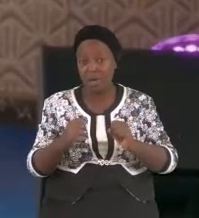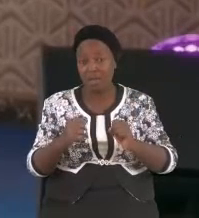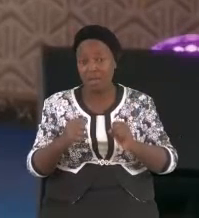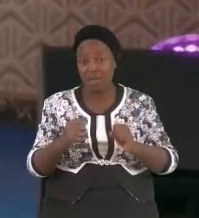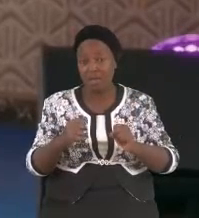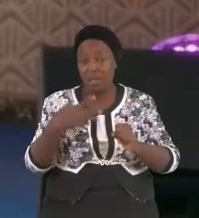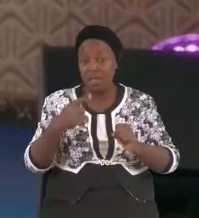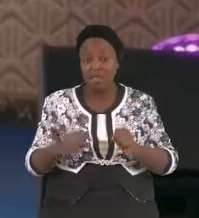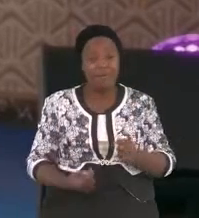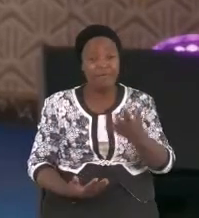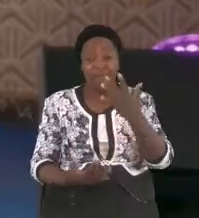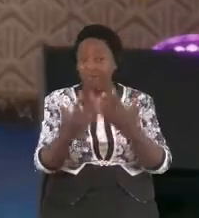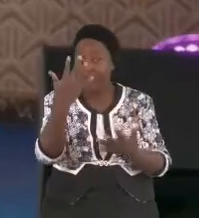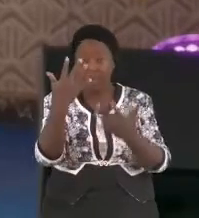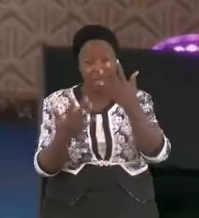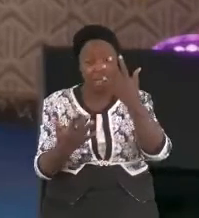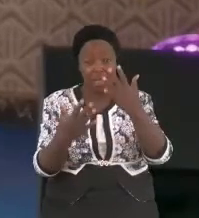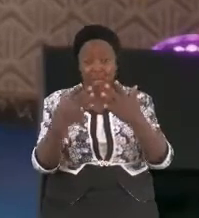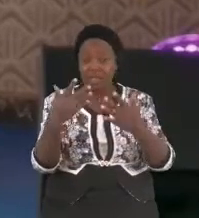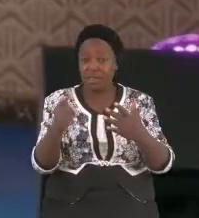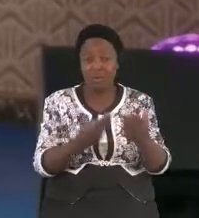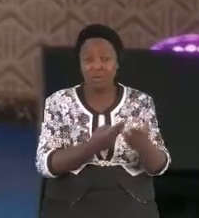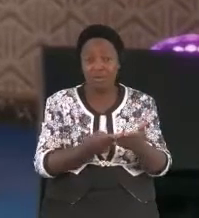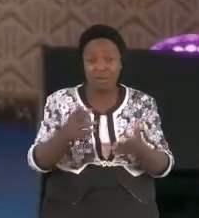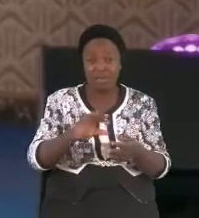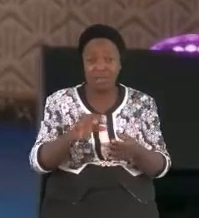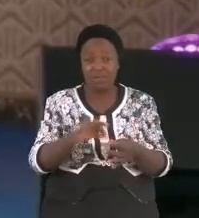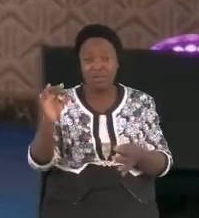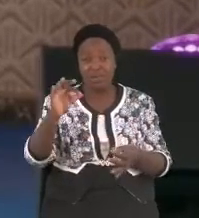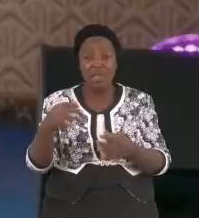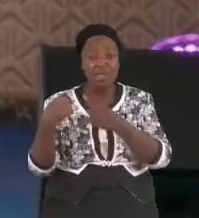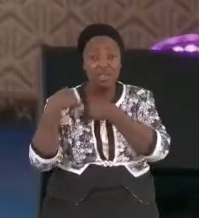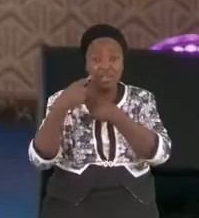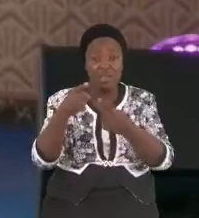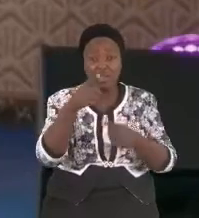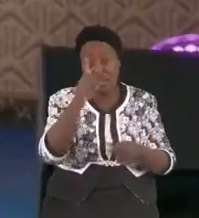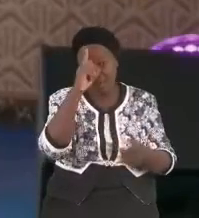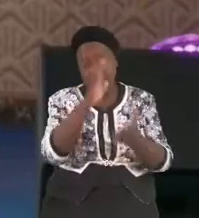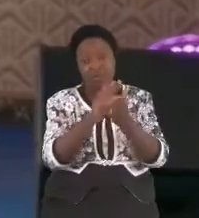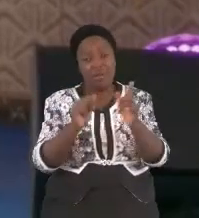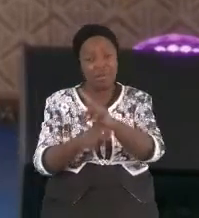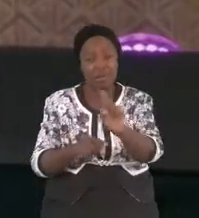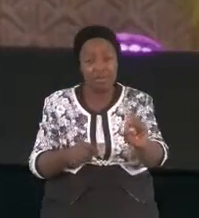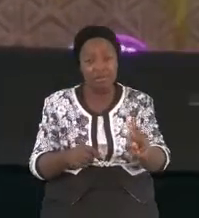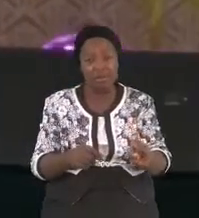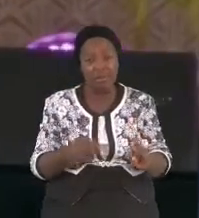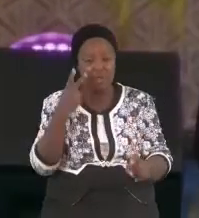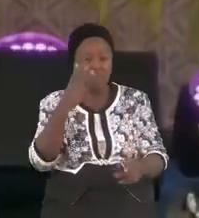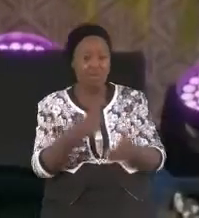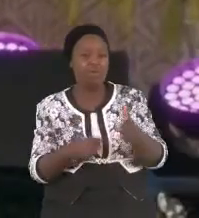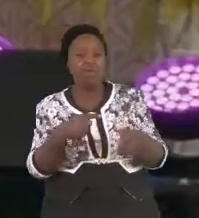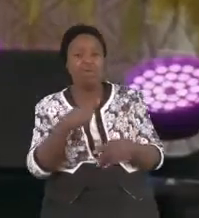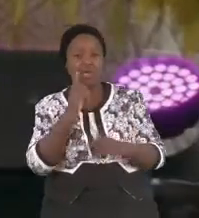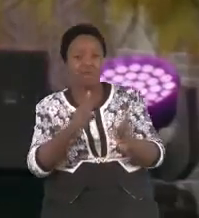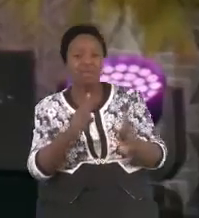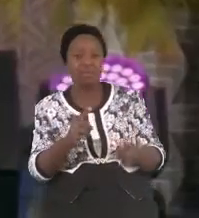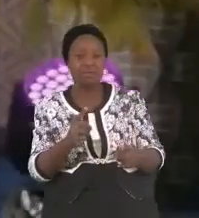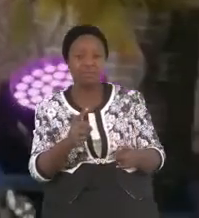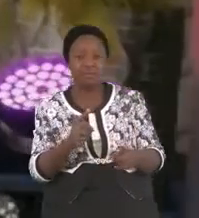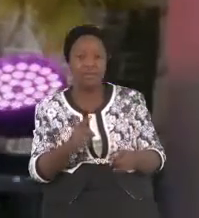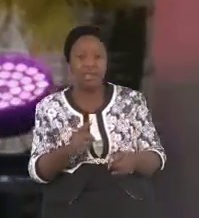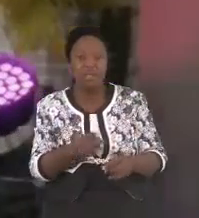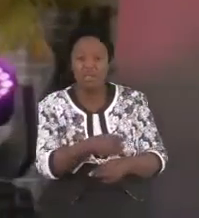fire the holy ghost sees you believe look at what he said they said we